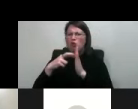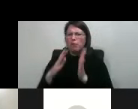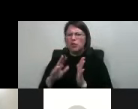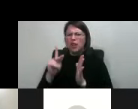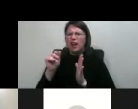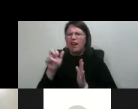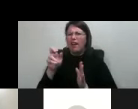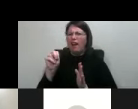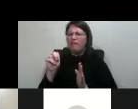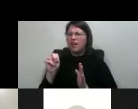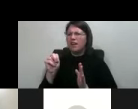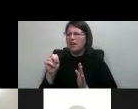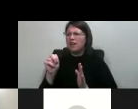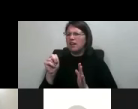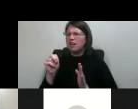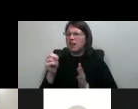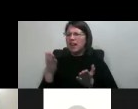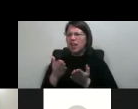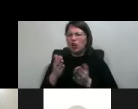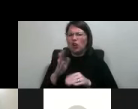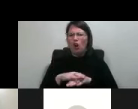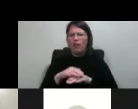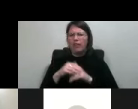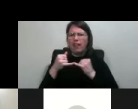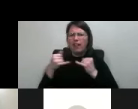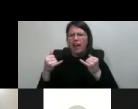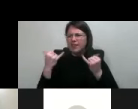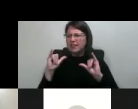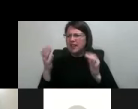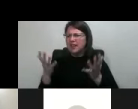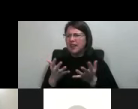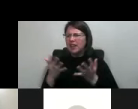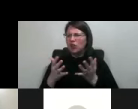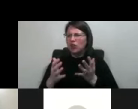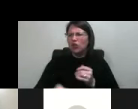Honan was on the line, and I'm not sure if he's still here.